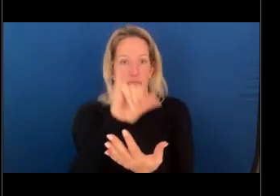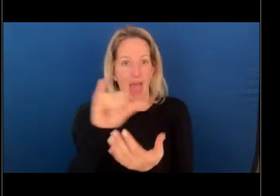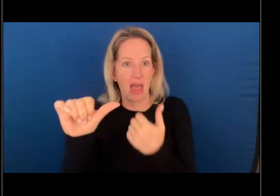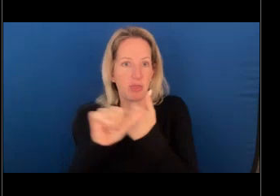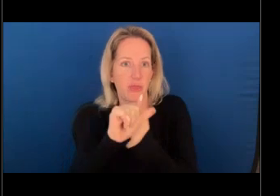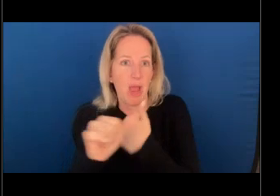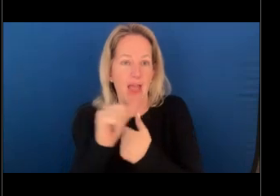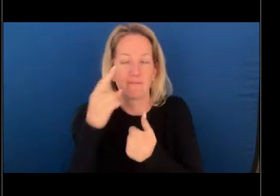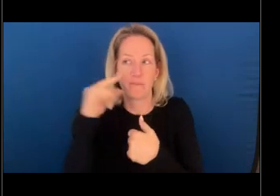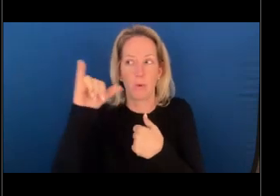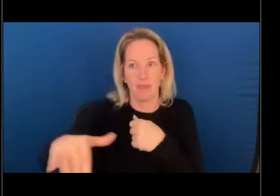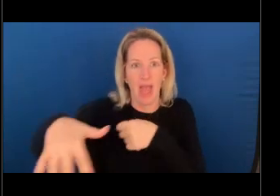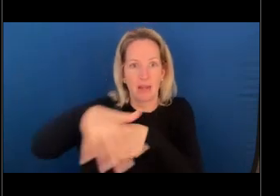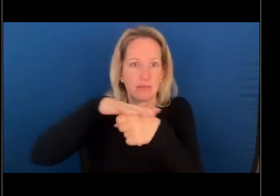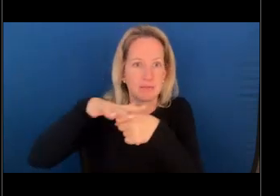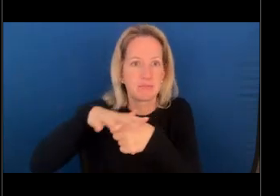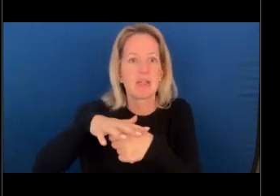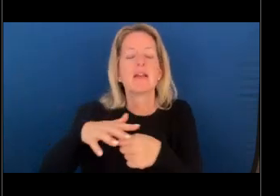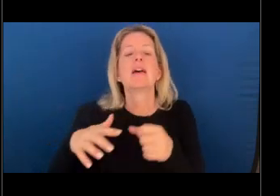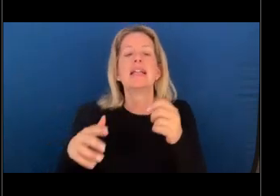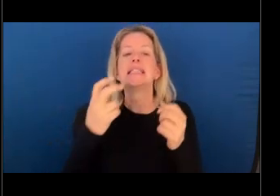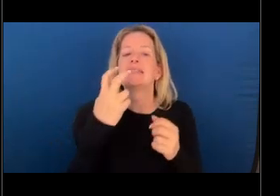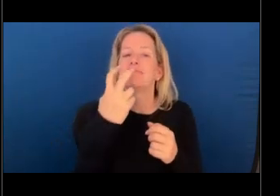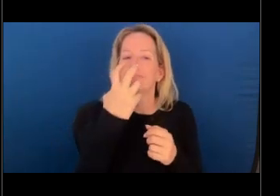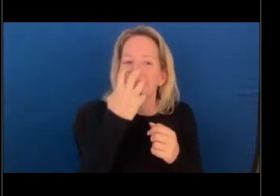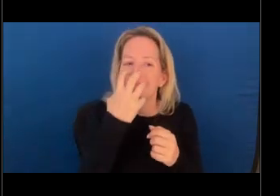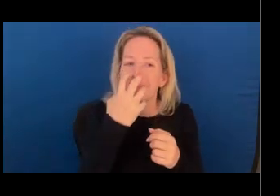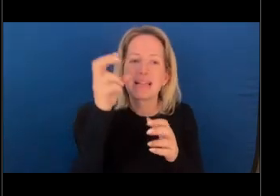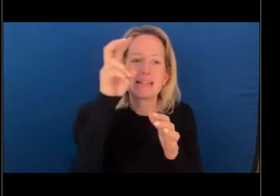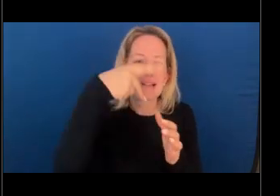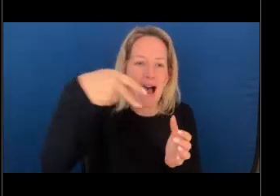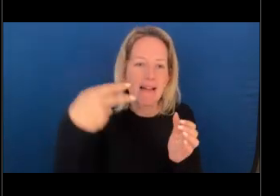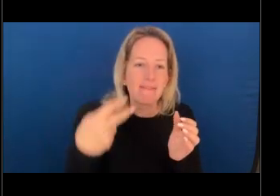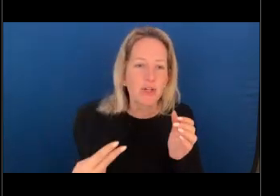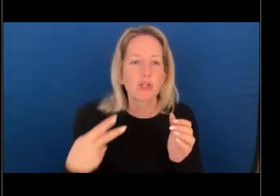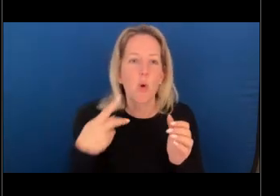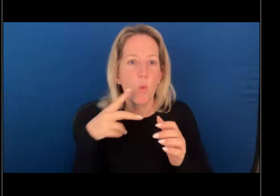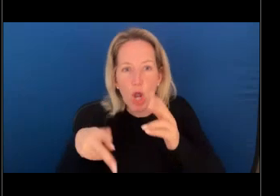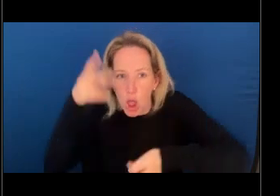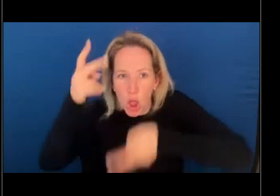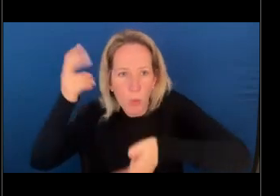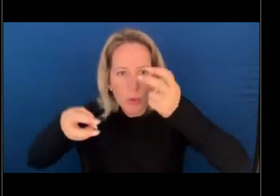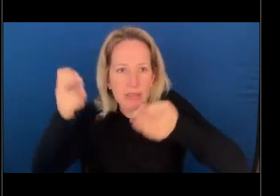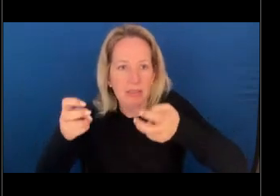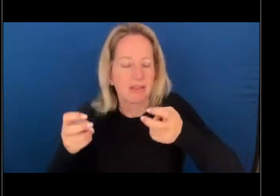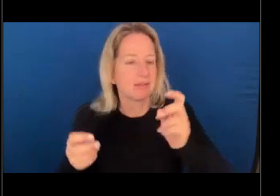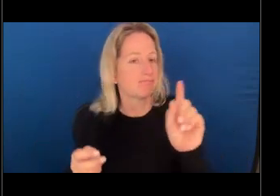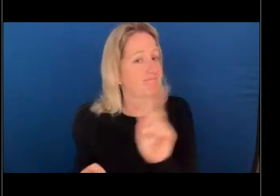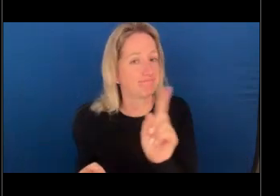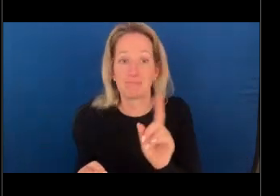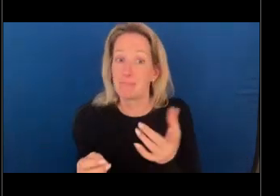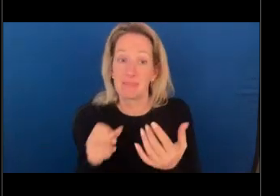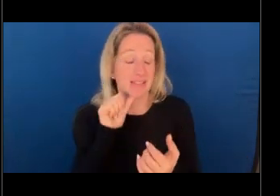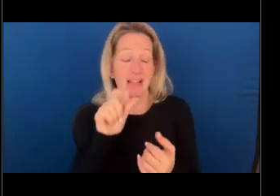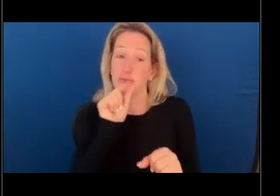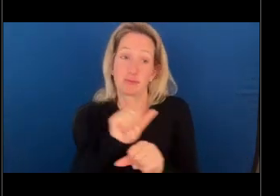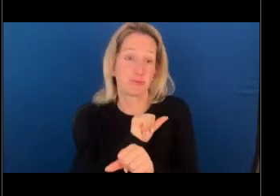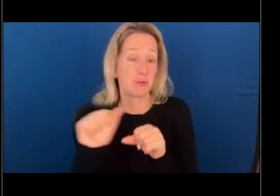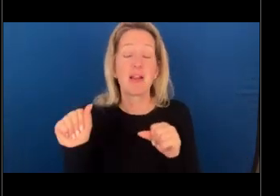sanctuary was looting by divers, when it turns out that it seems the major threat is actually interactions with the fishing community.